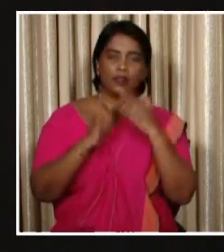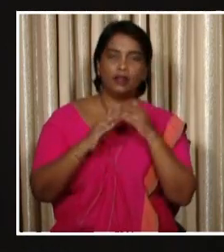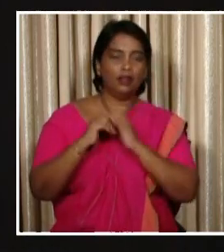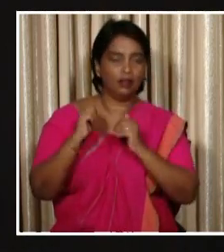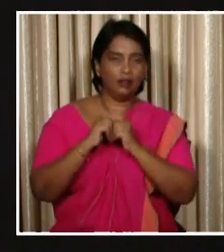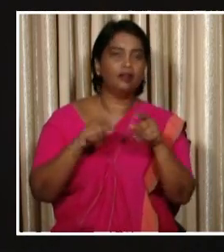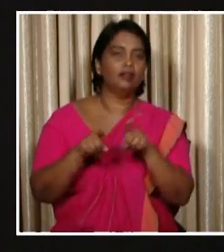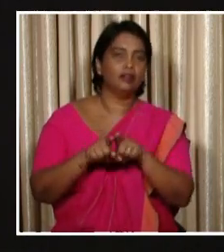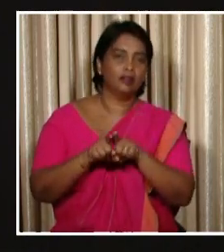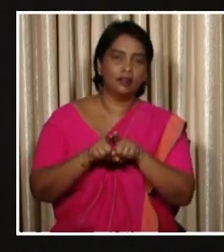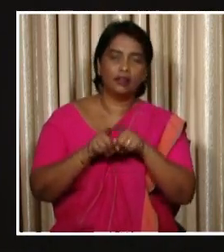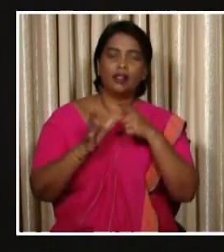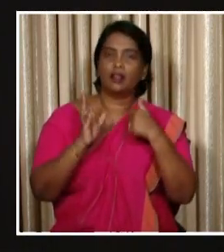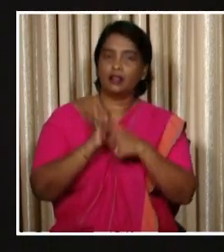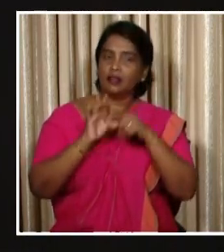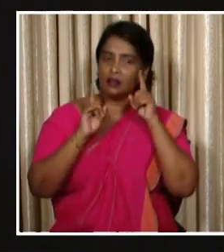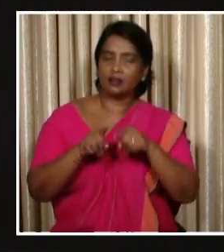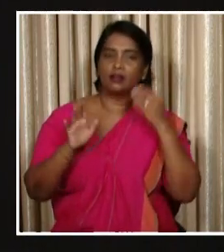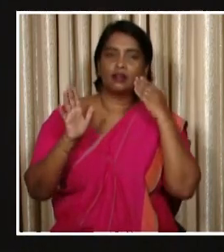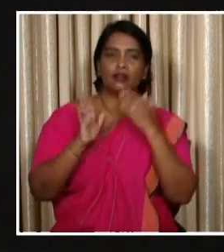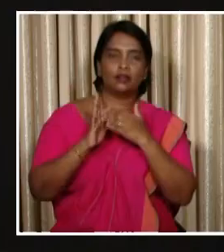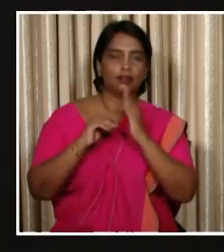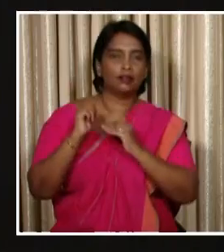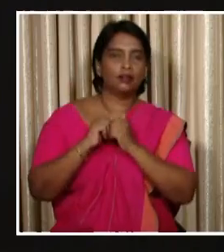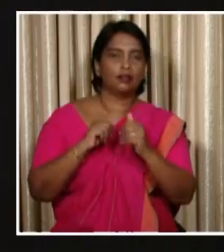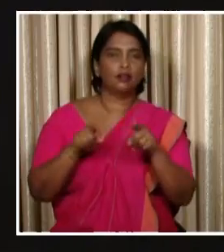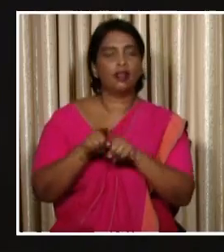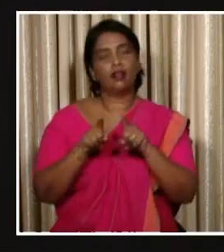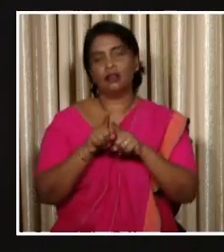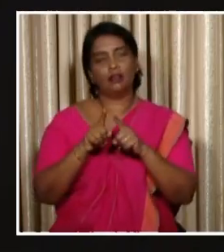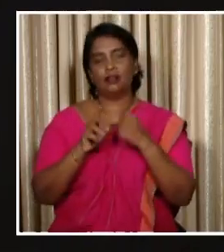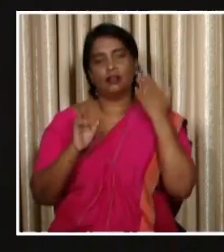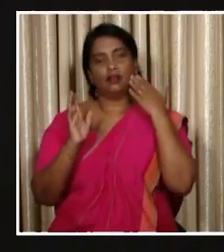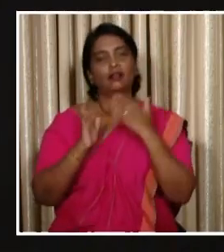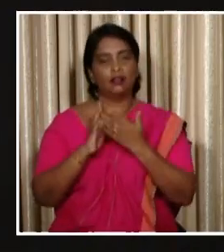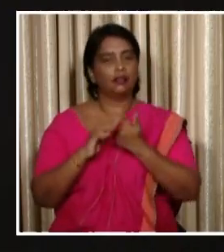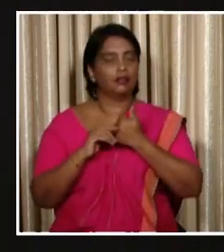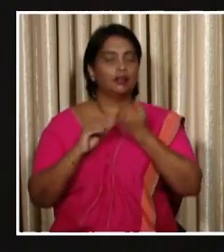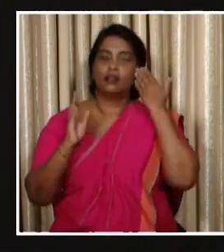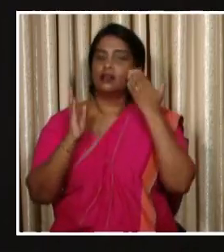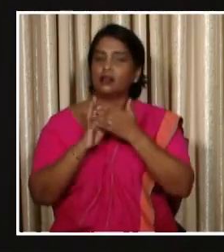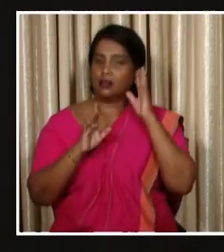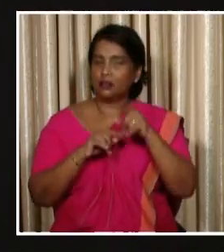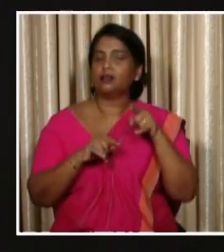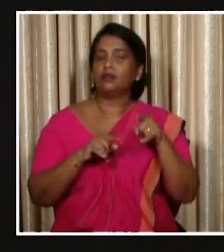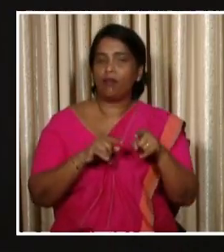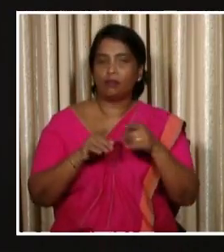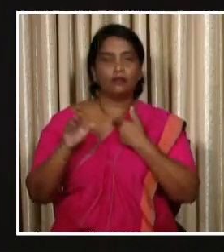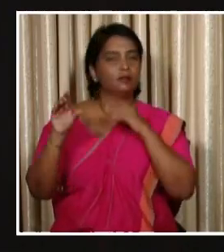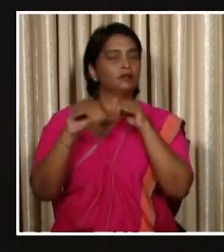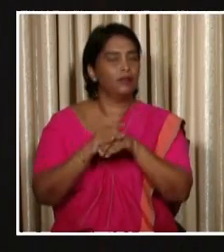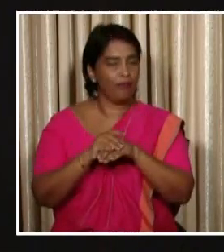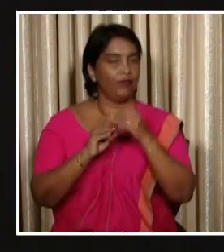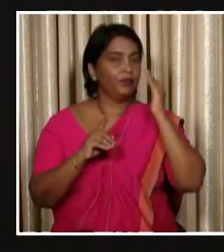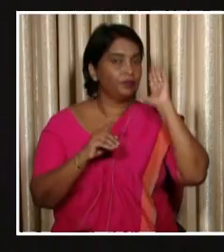and enterprises and in new ventures. Our approach is through a zero tolerance for corruption approach